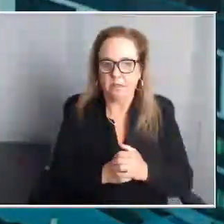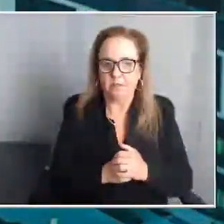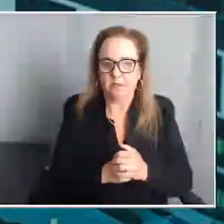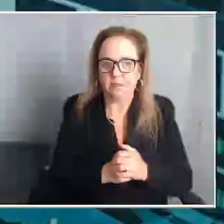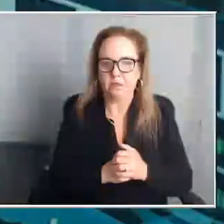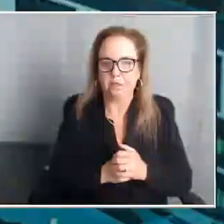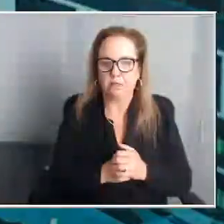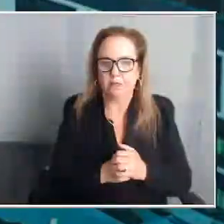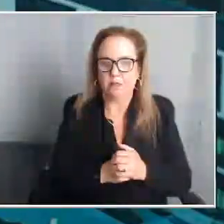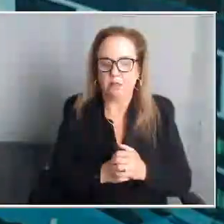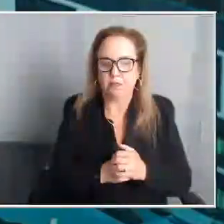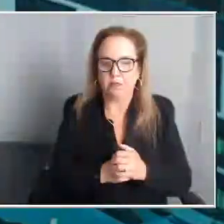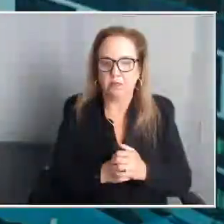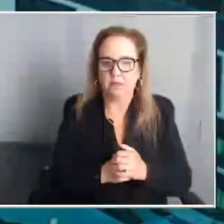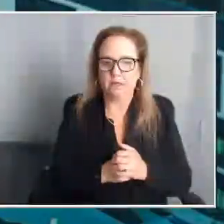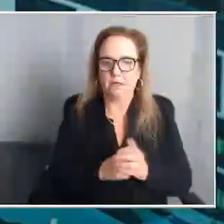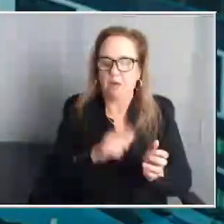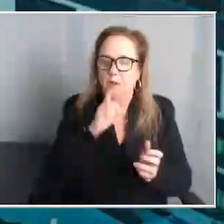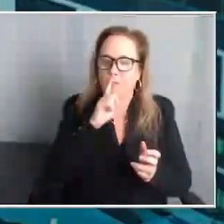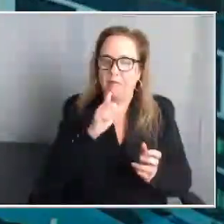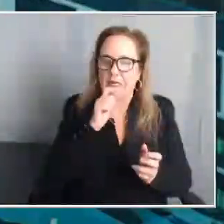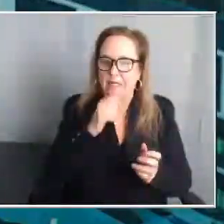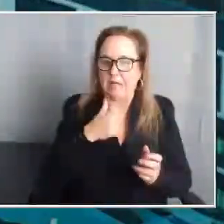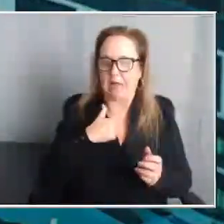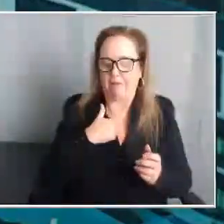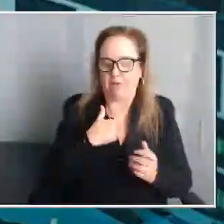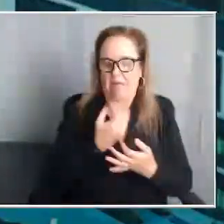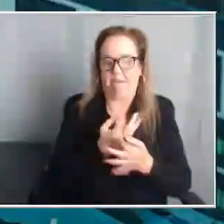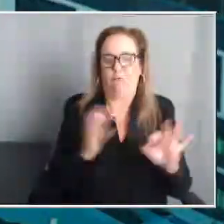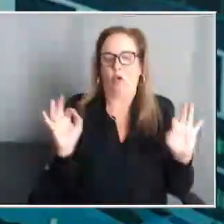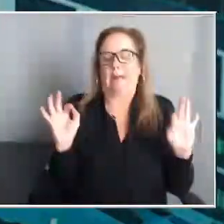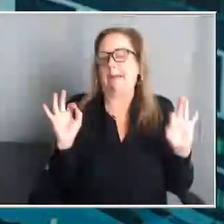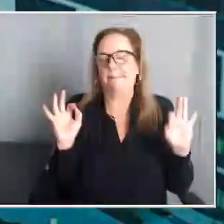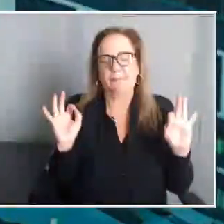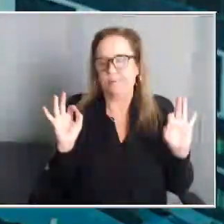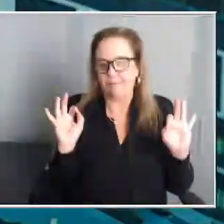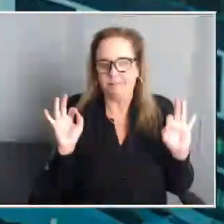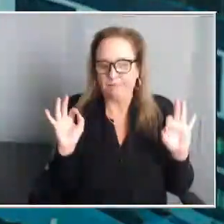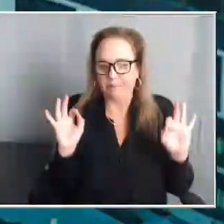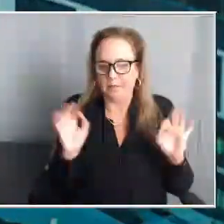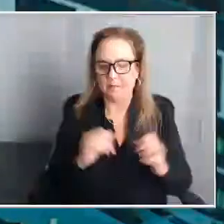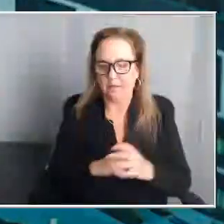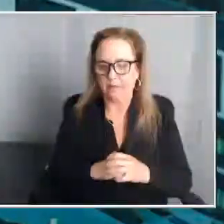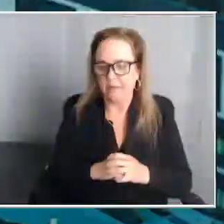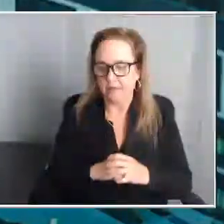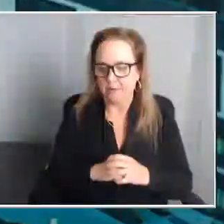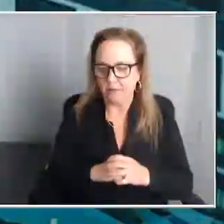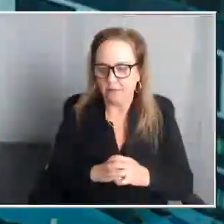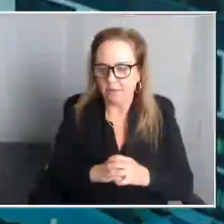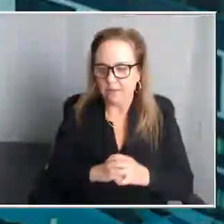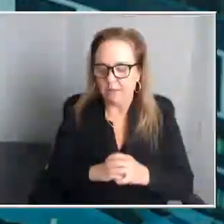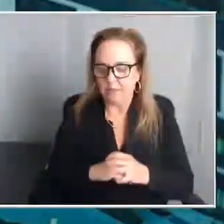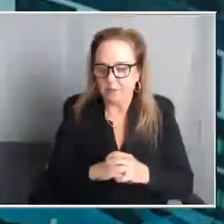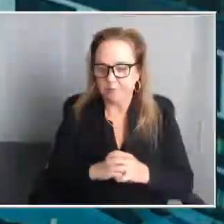didn't really have any freedom. I am.